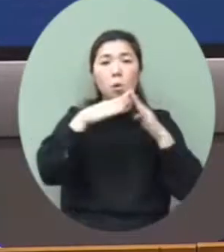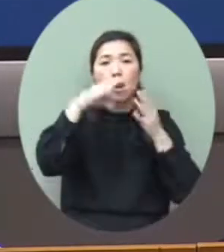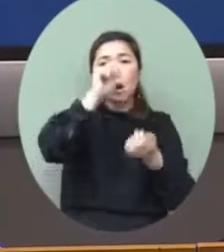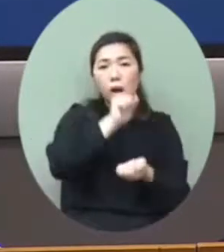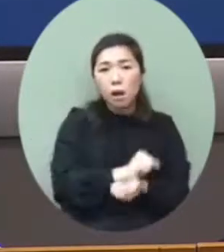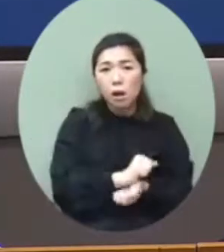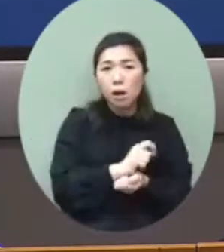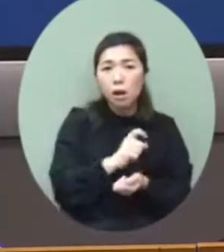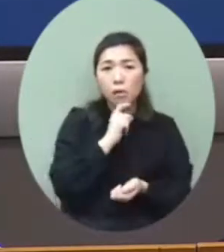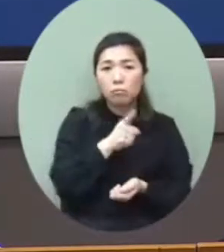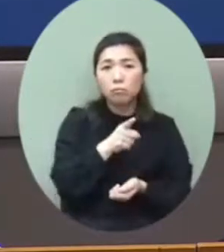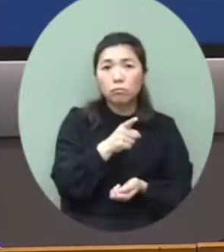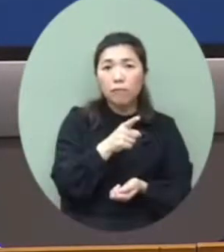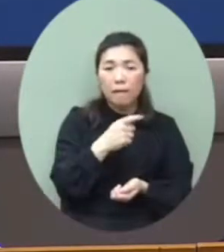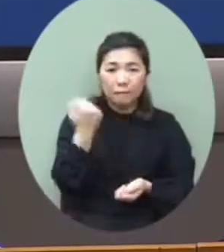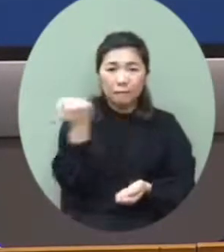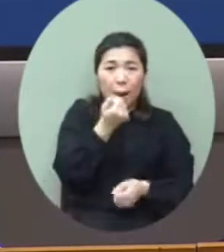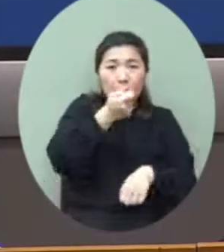Some